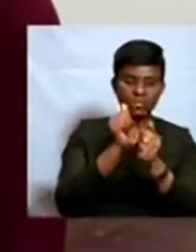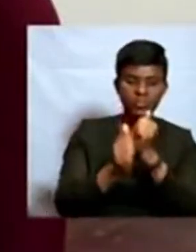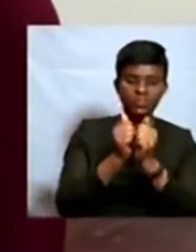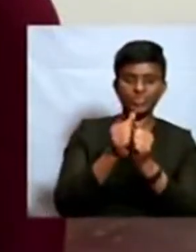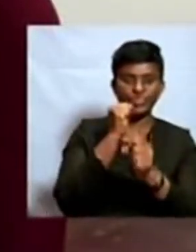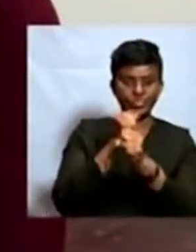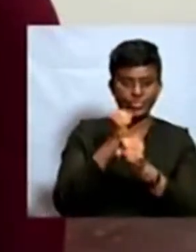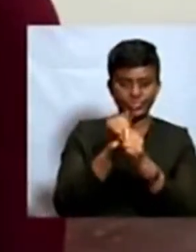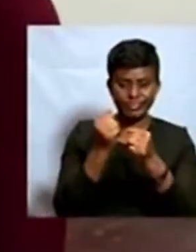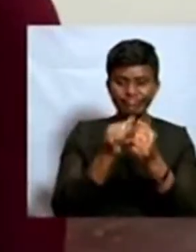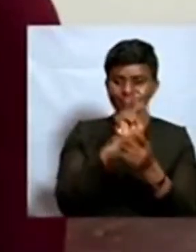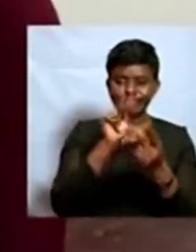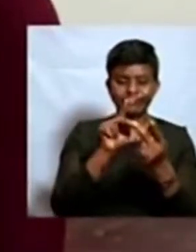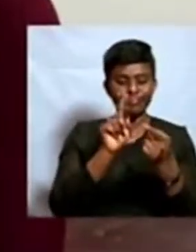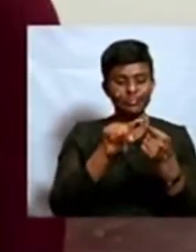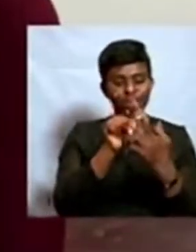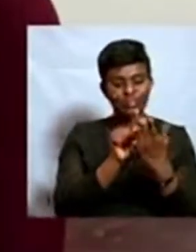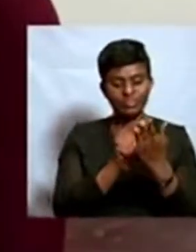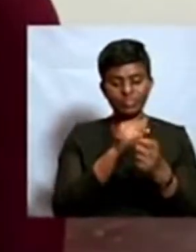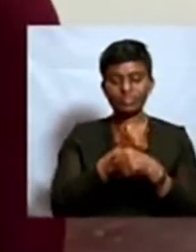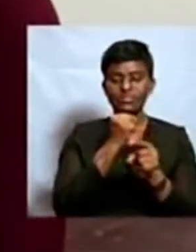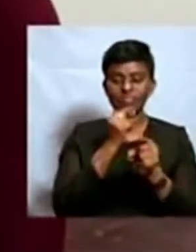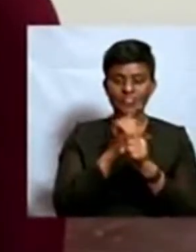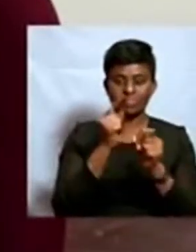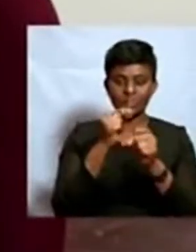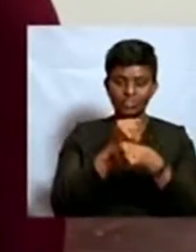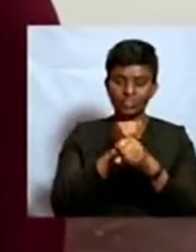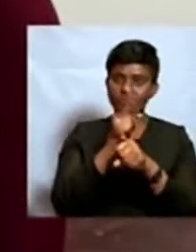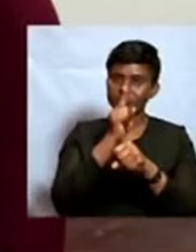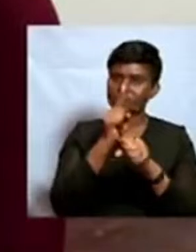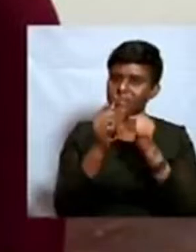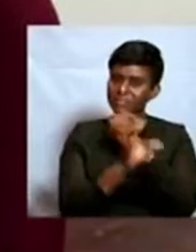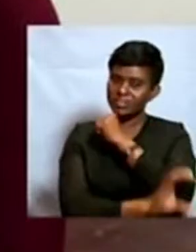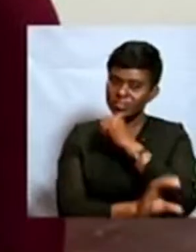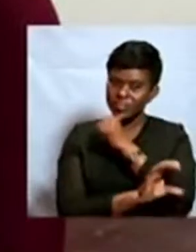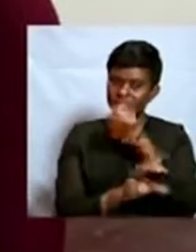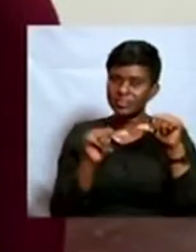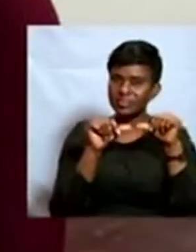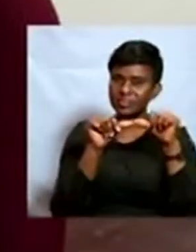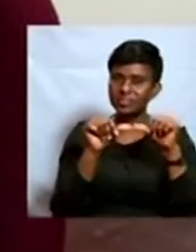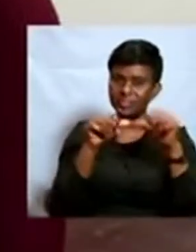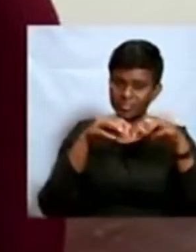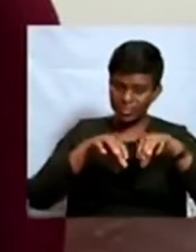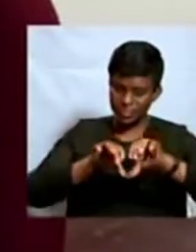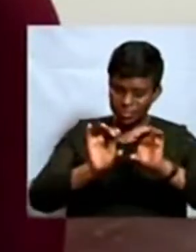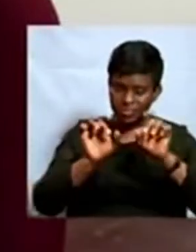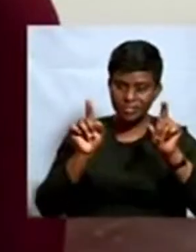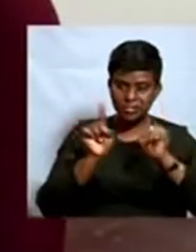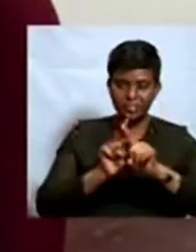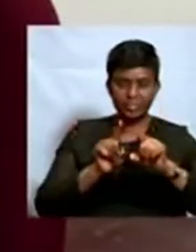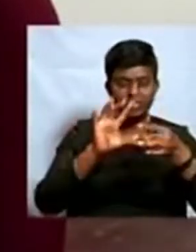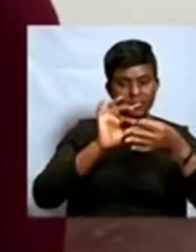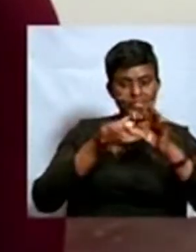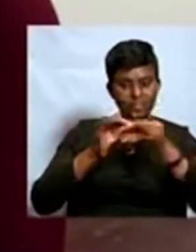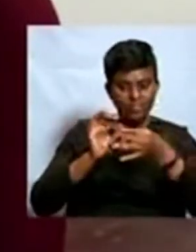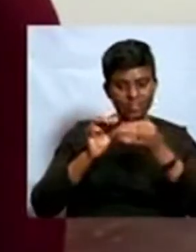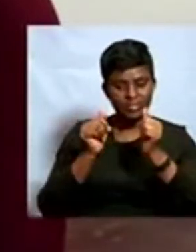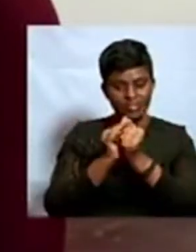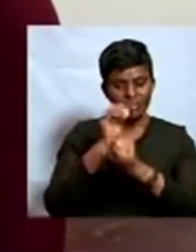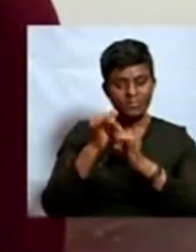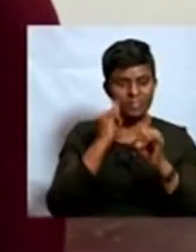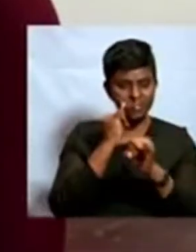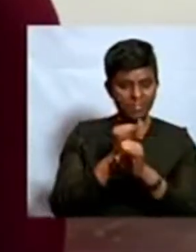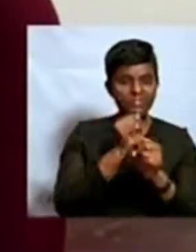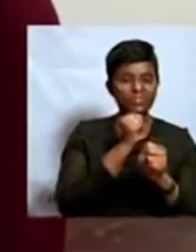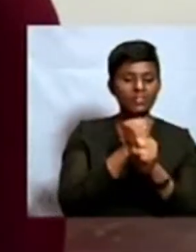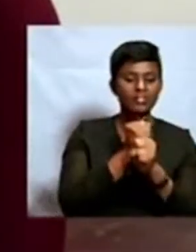the law is just to ensure that the country still continues to align with international